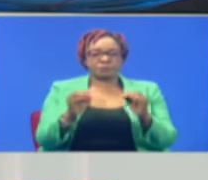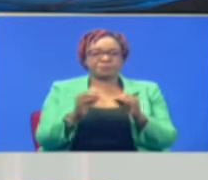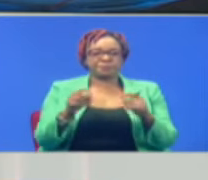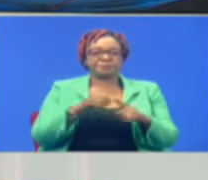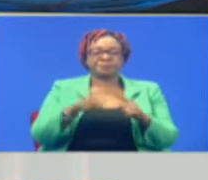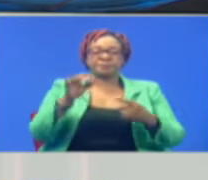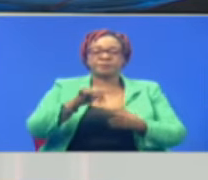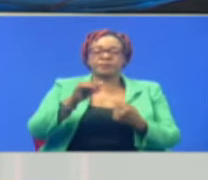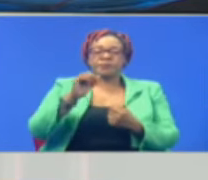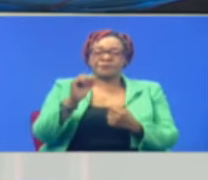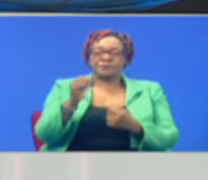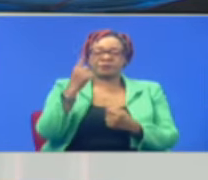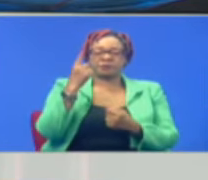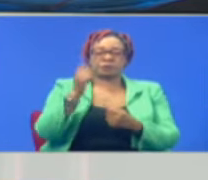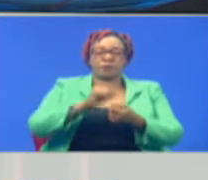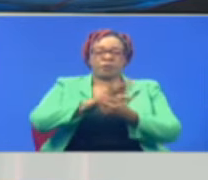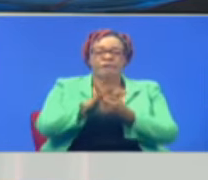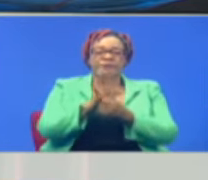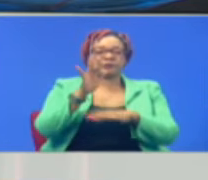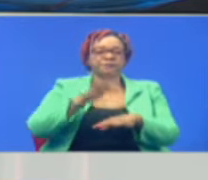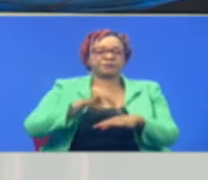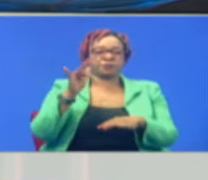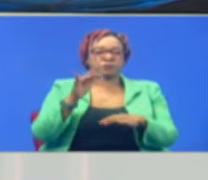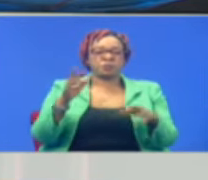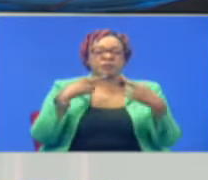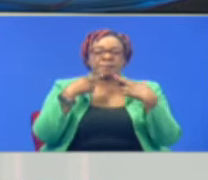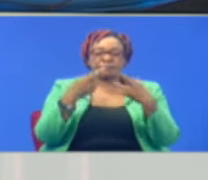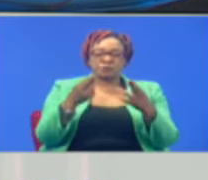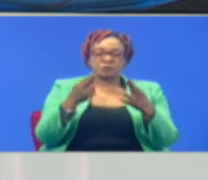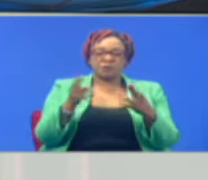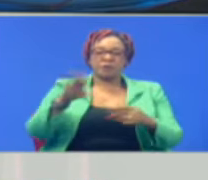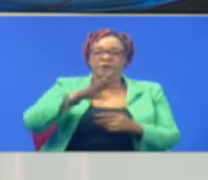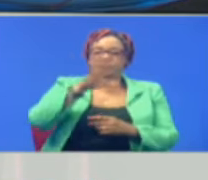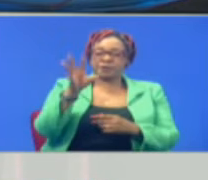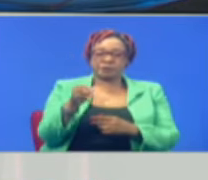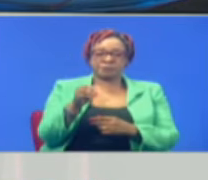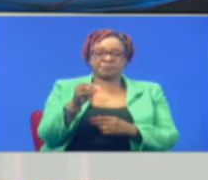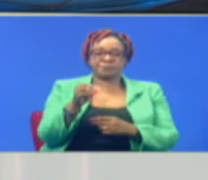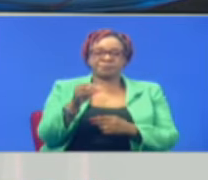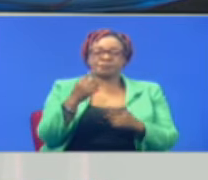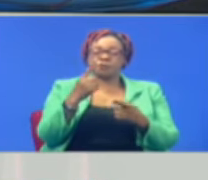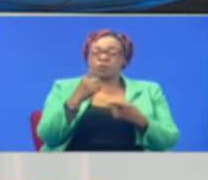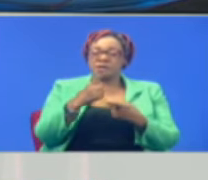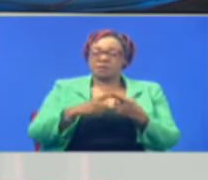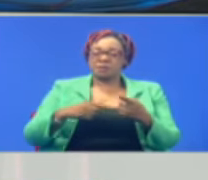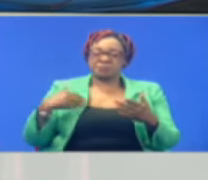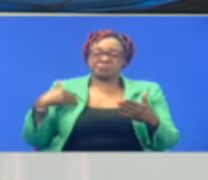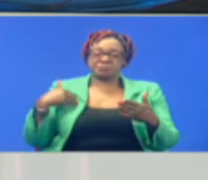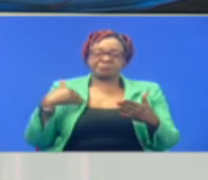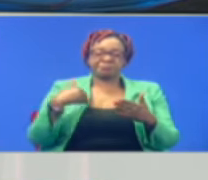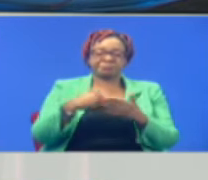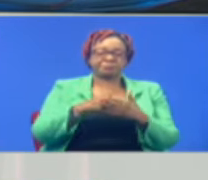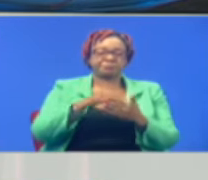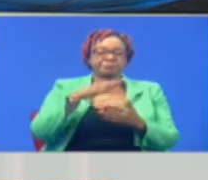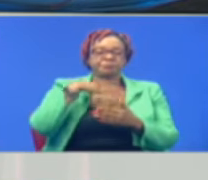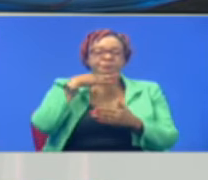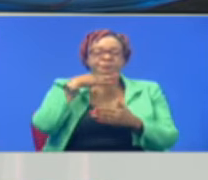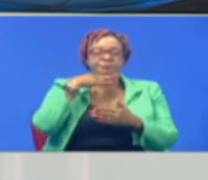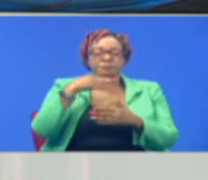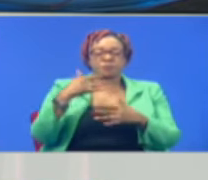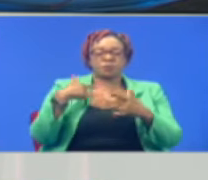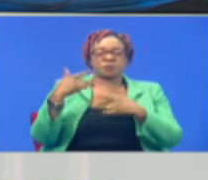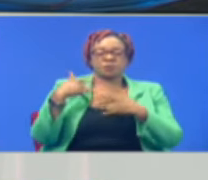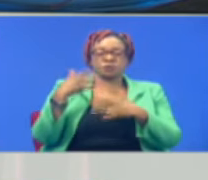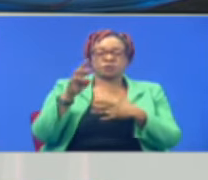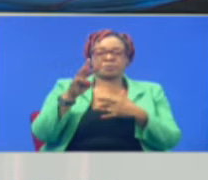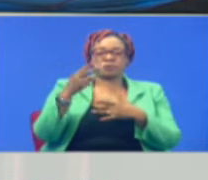first COVID-19 infection was reported in Africa. A year on, the death rates are a concern to the World Health